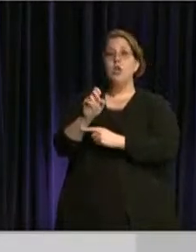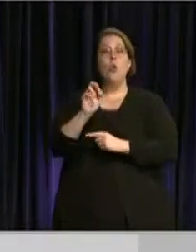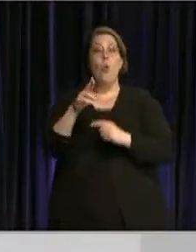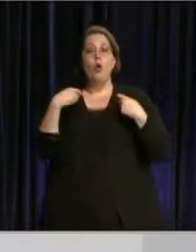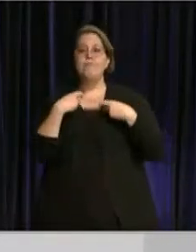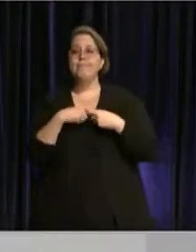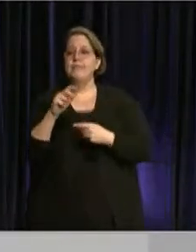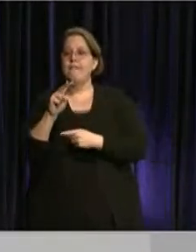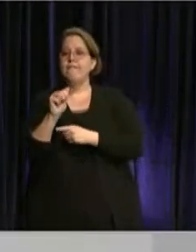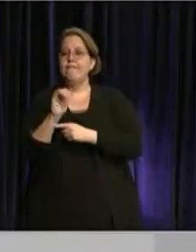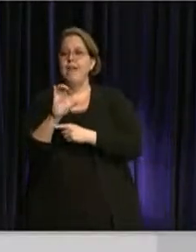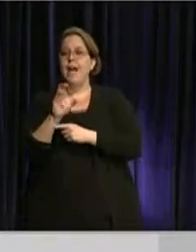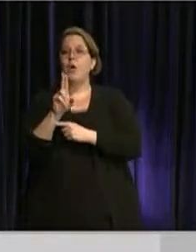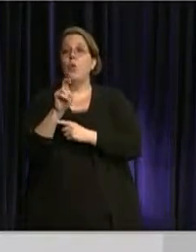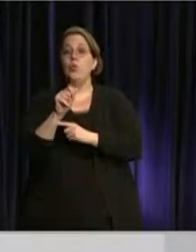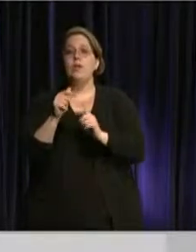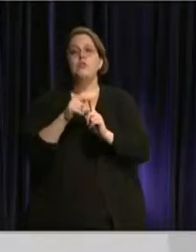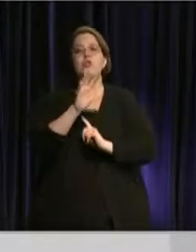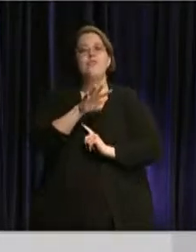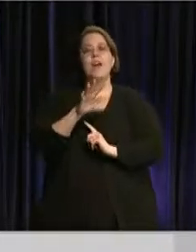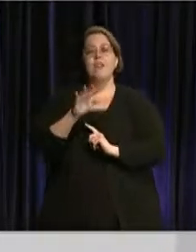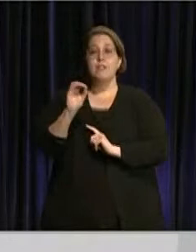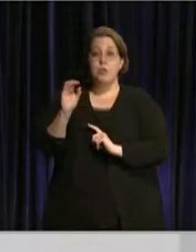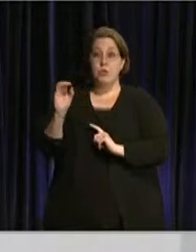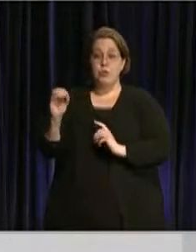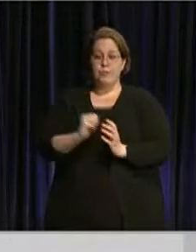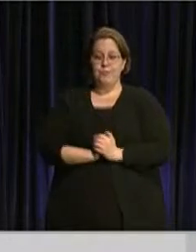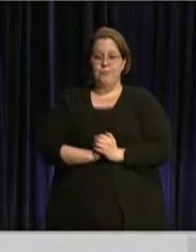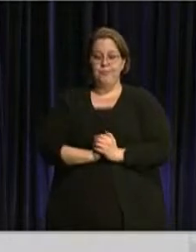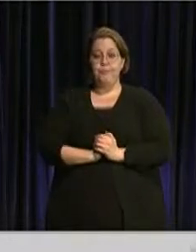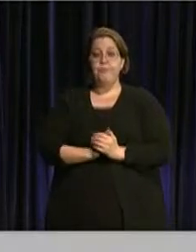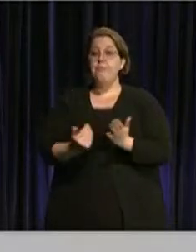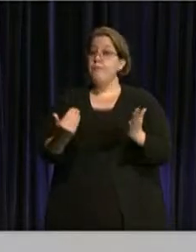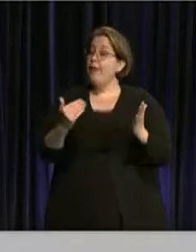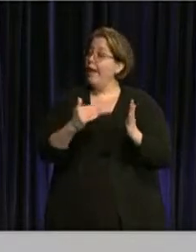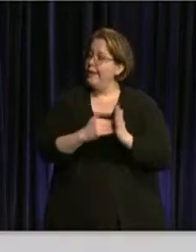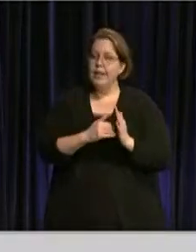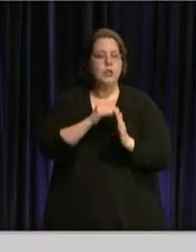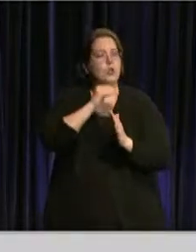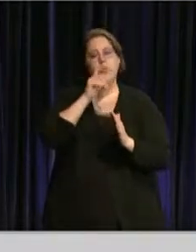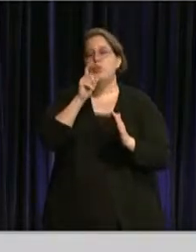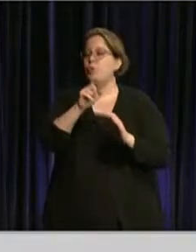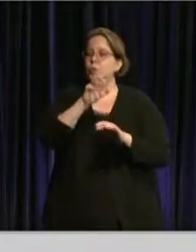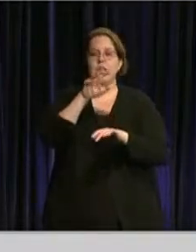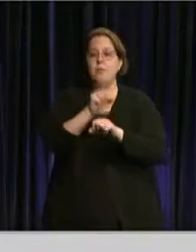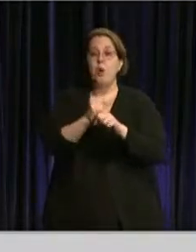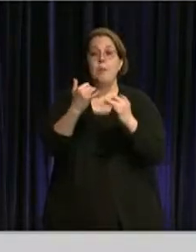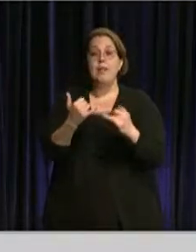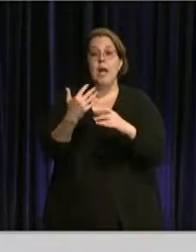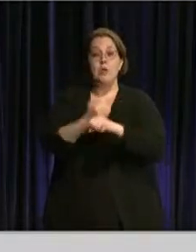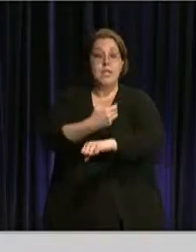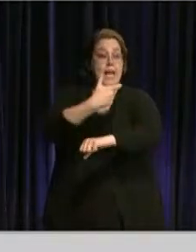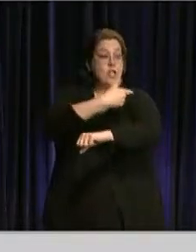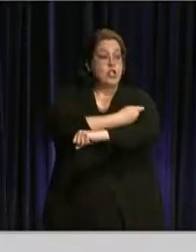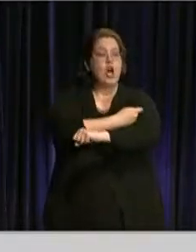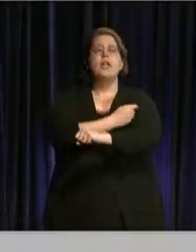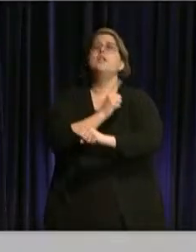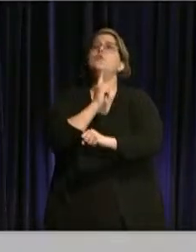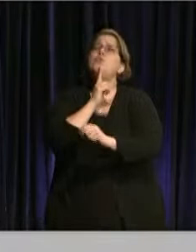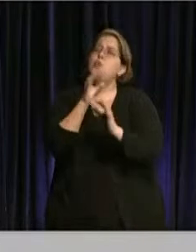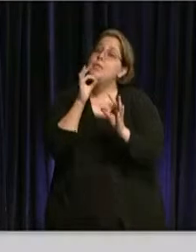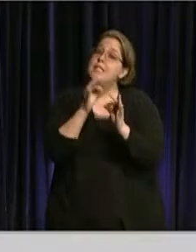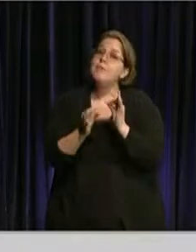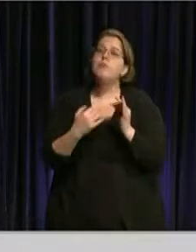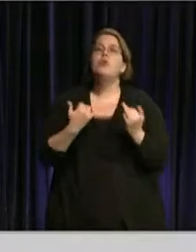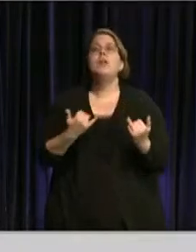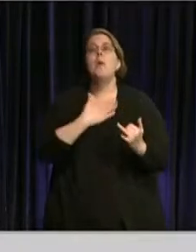or vacuna to 55000. Again, you do not need an appointment now to get a vaccine. It's simpler than ever, so please